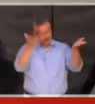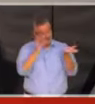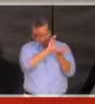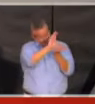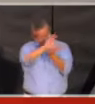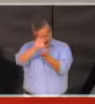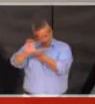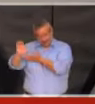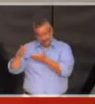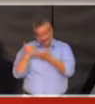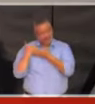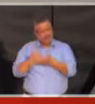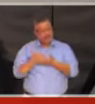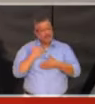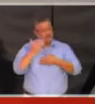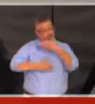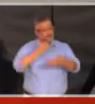done.